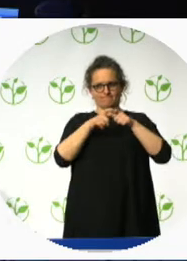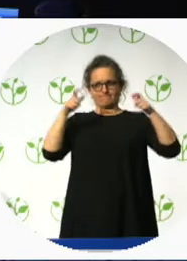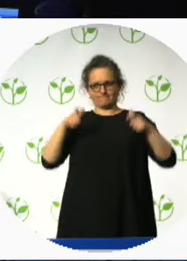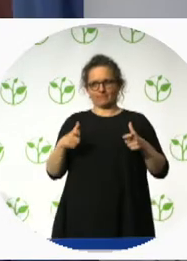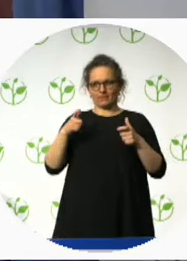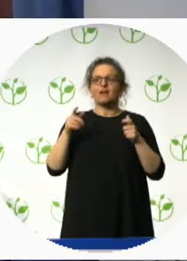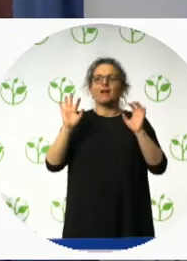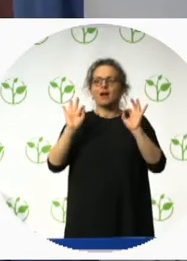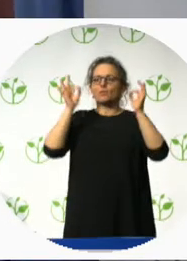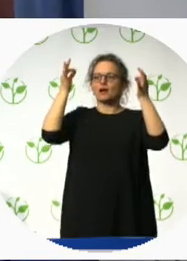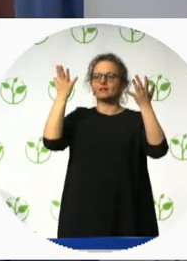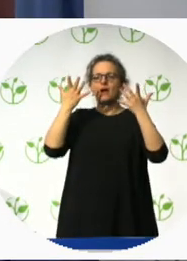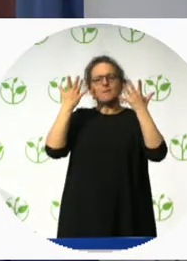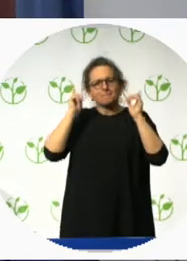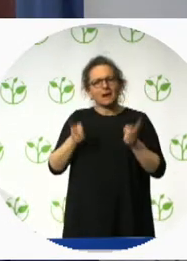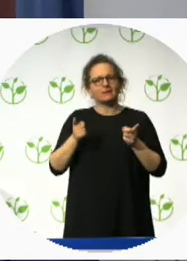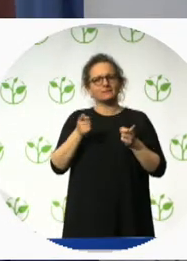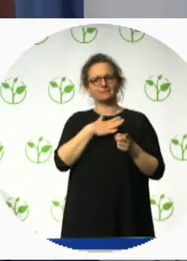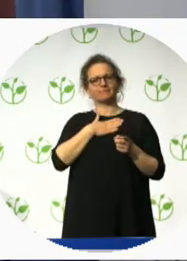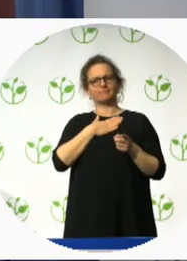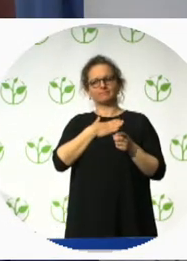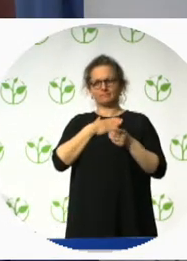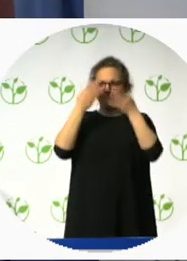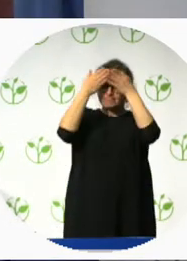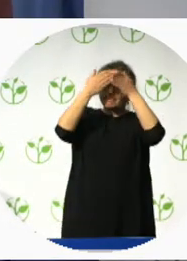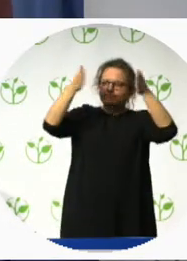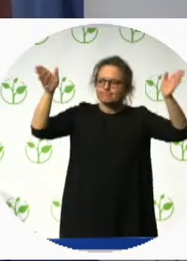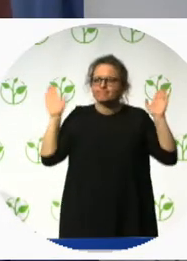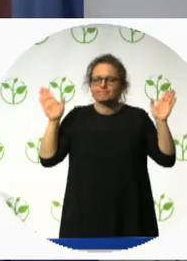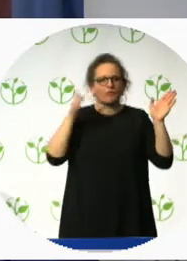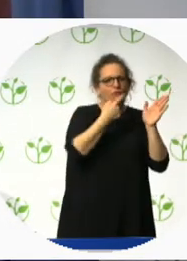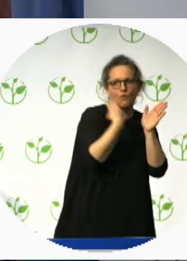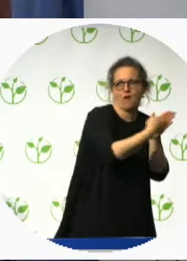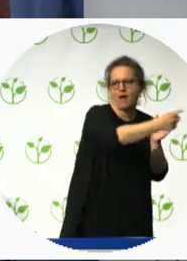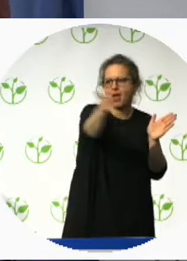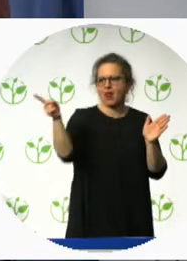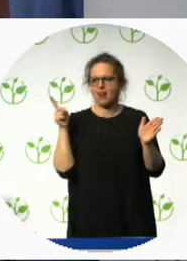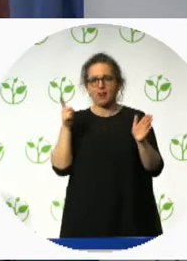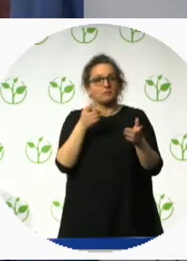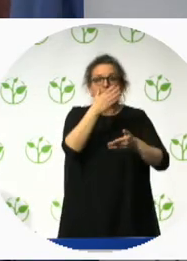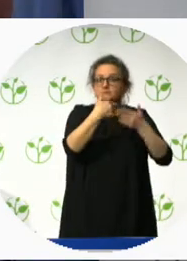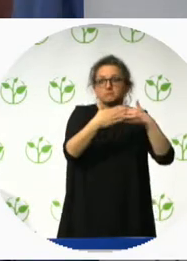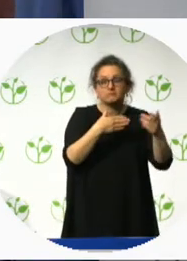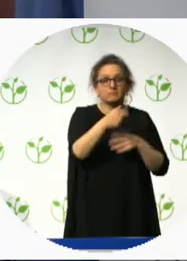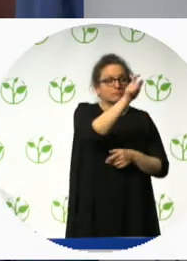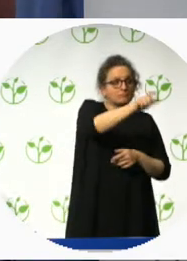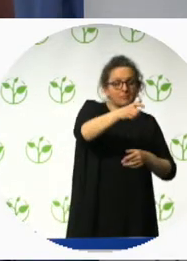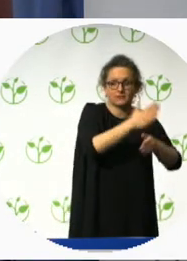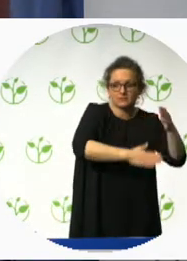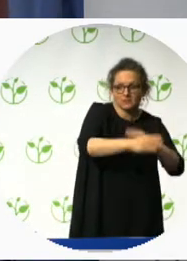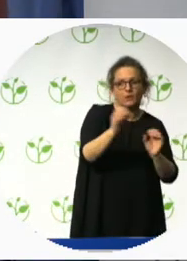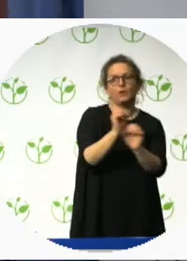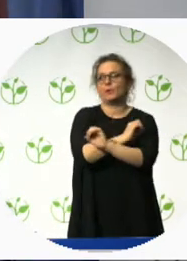not only into the hearing society, but we want to include everybody. So we